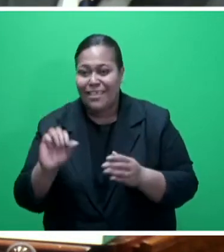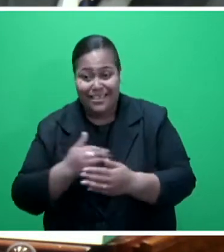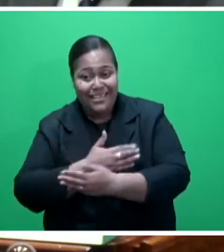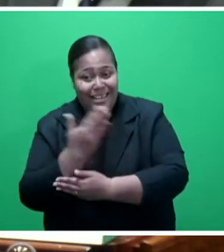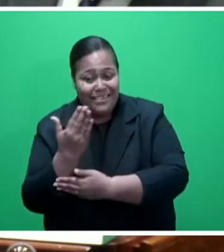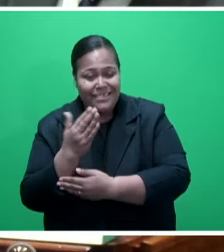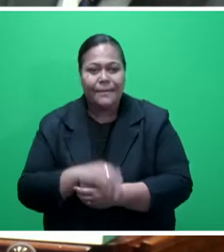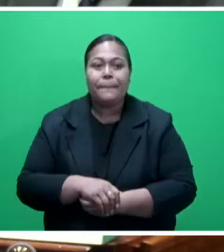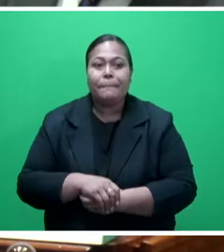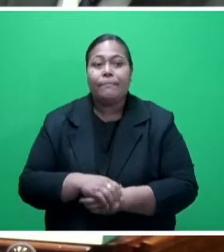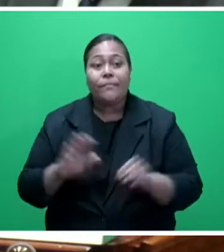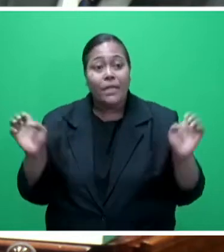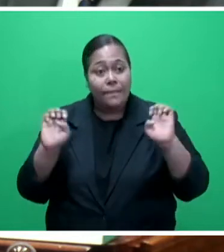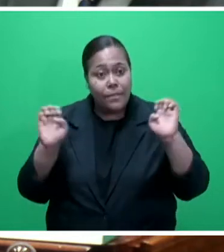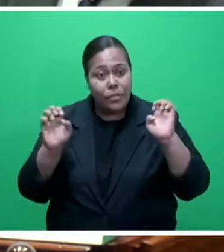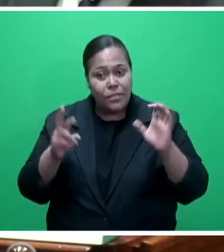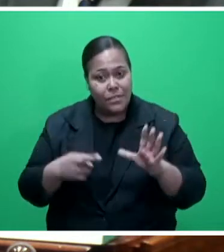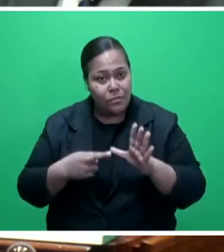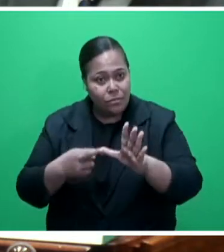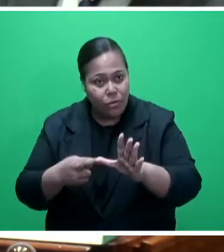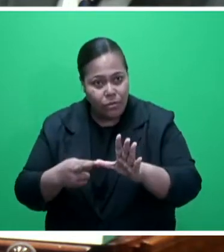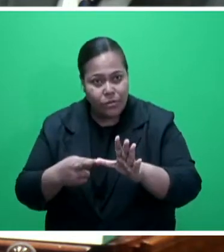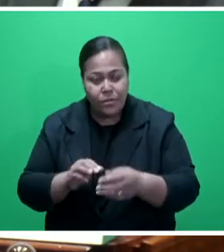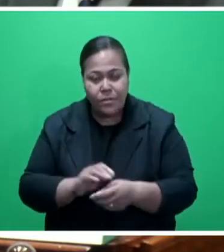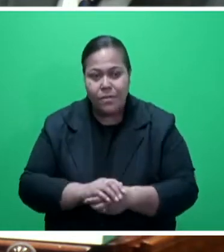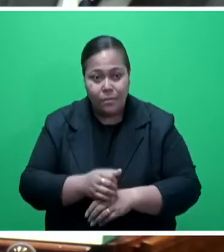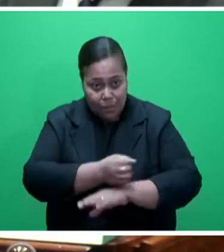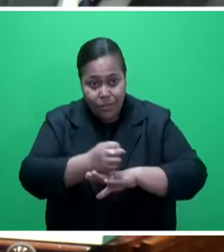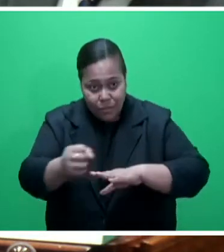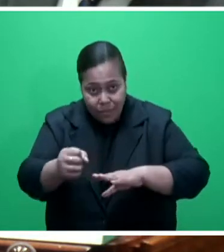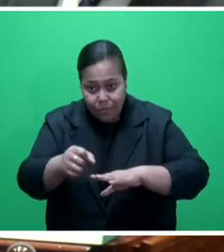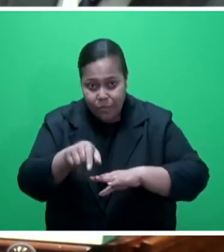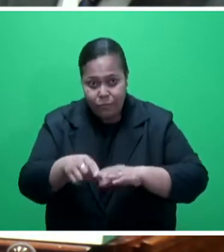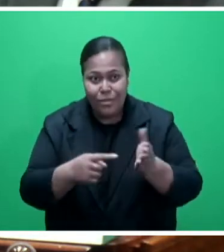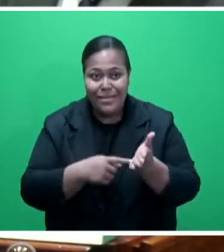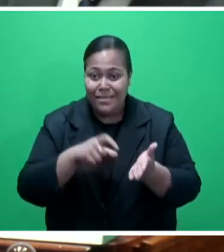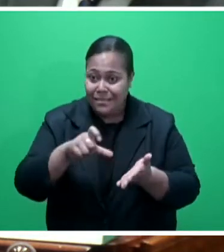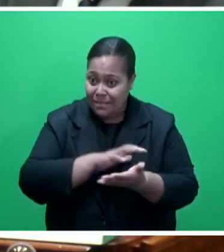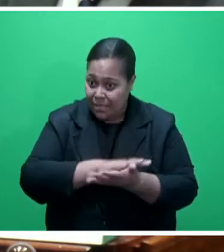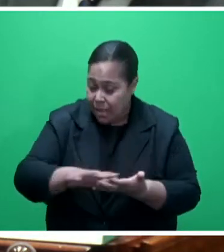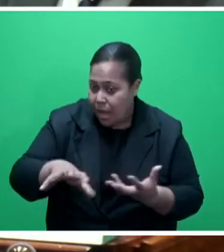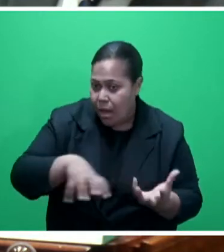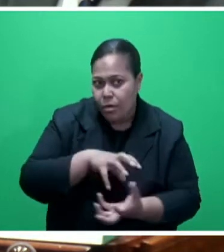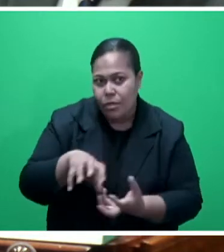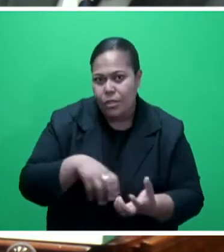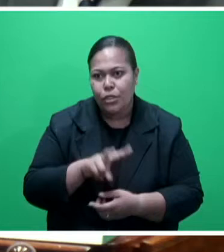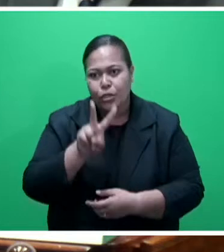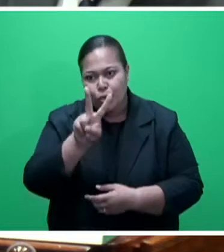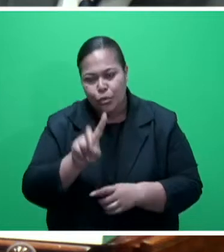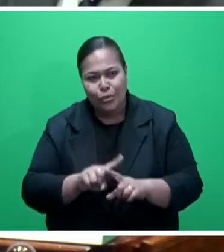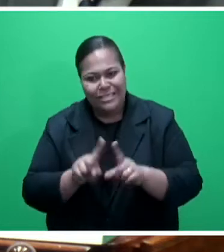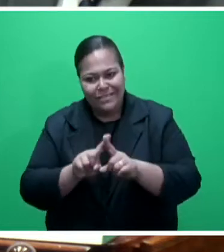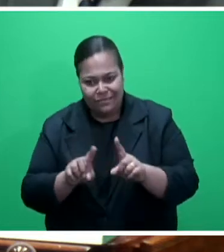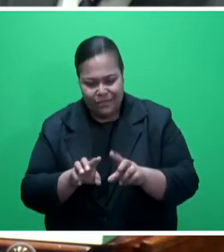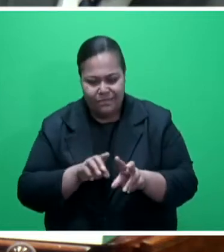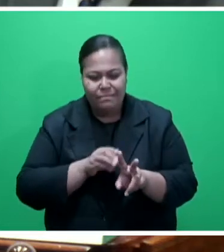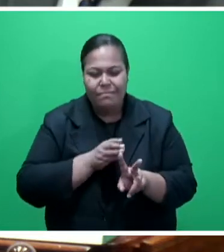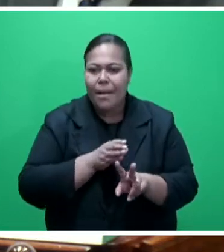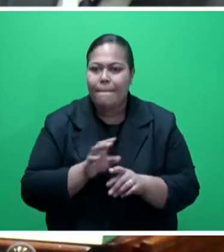sir, the emergency relief response by government for TC Herald was implemented in two primary phases. Phase